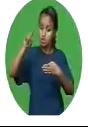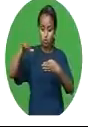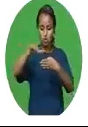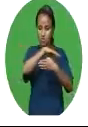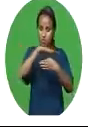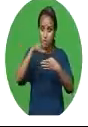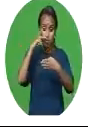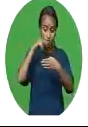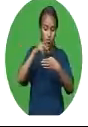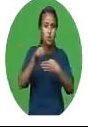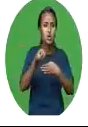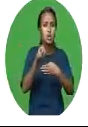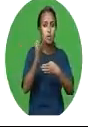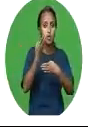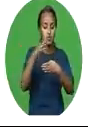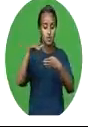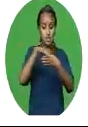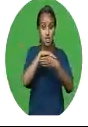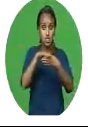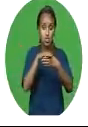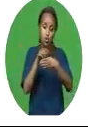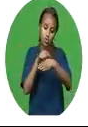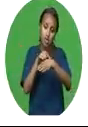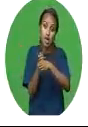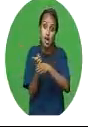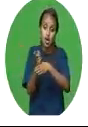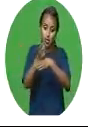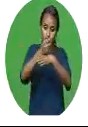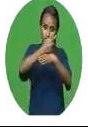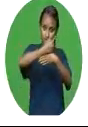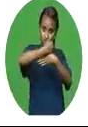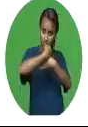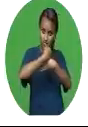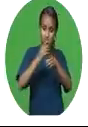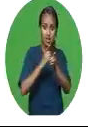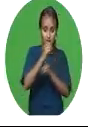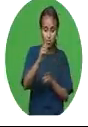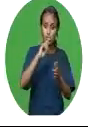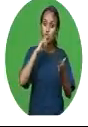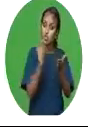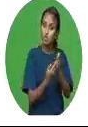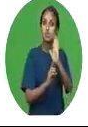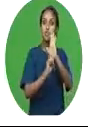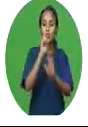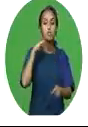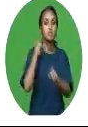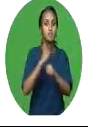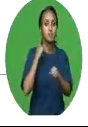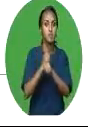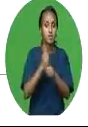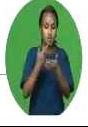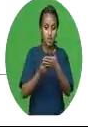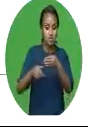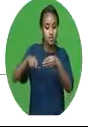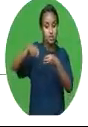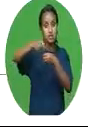view, number of the edges in the clockwise direction so as to ensure the development will be made inside